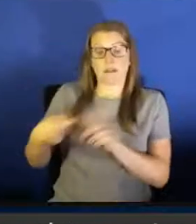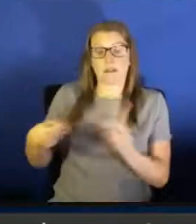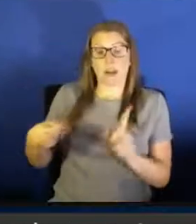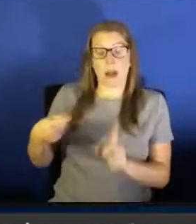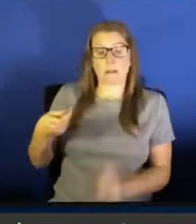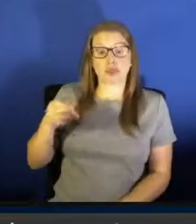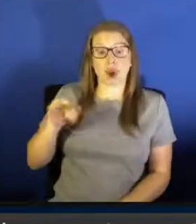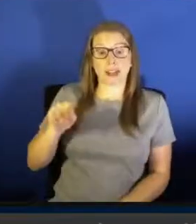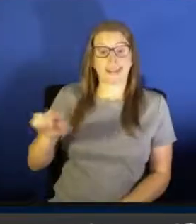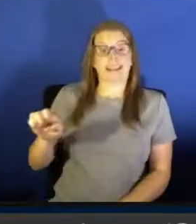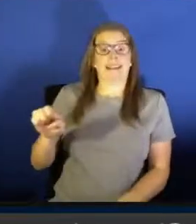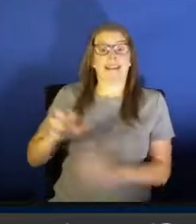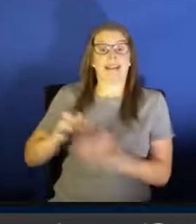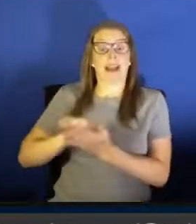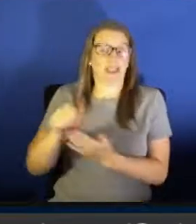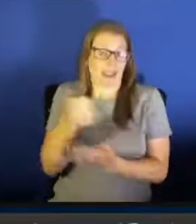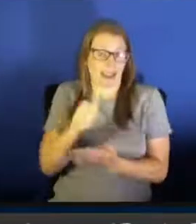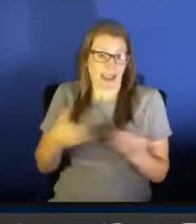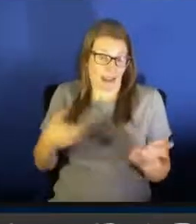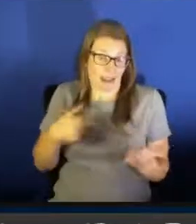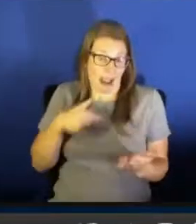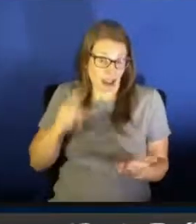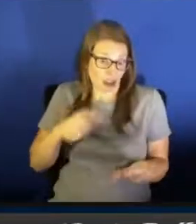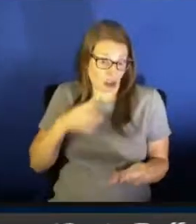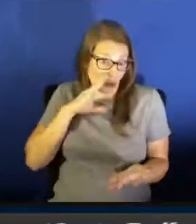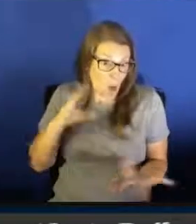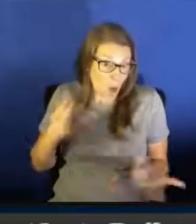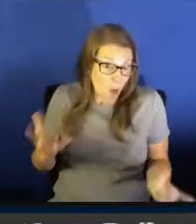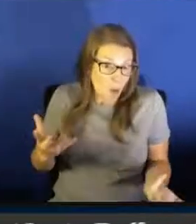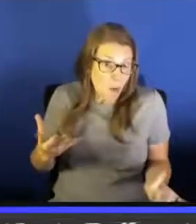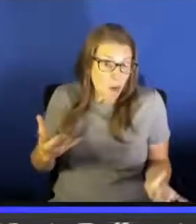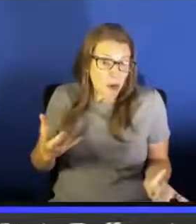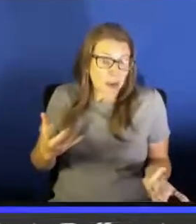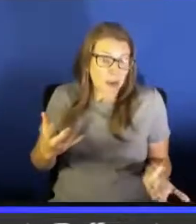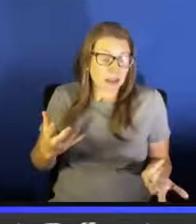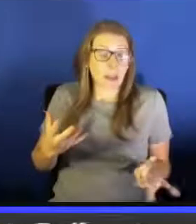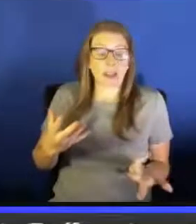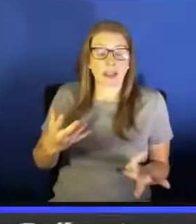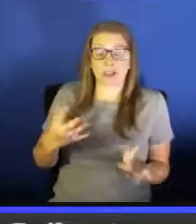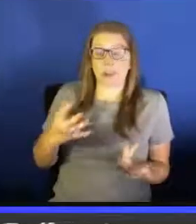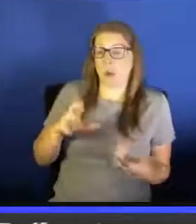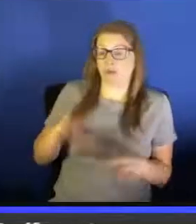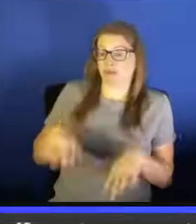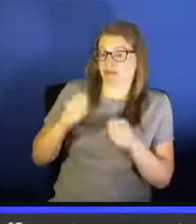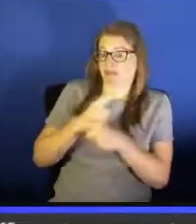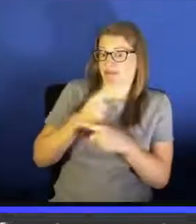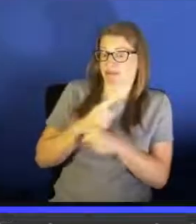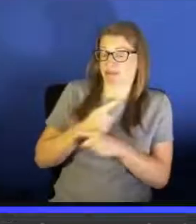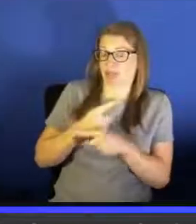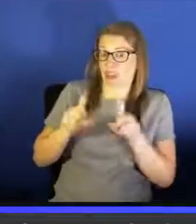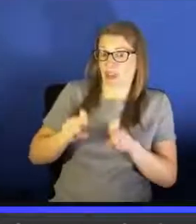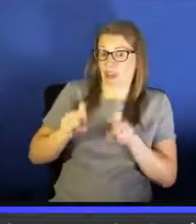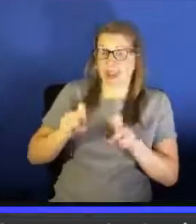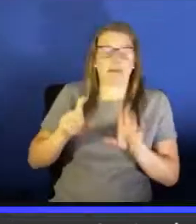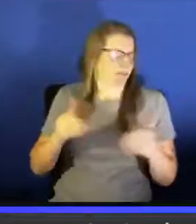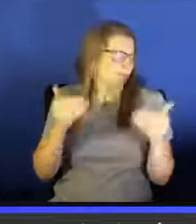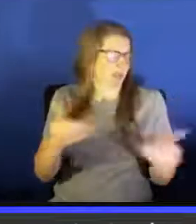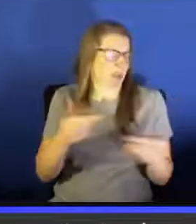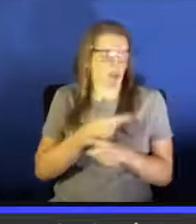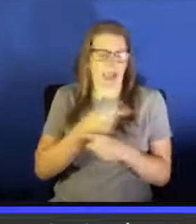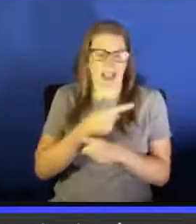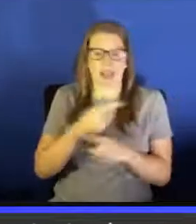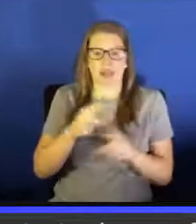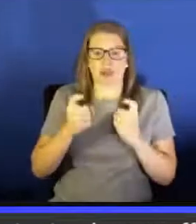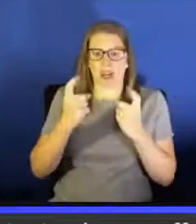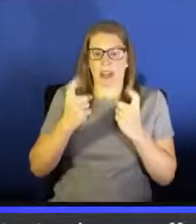I should be looking out for, or just keep doing my regular screenings? Keep doing regular screenings. I mean, that's not necessarily, if you had told me, yeah,